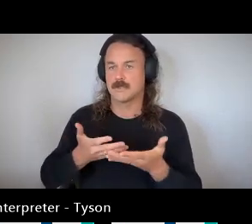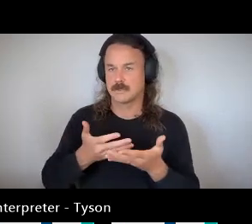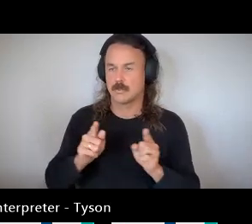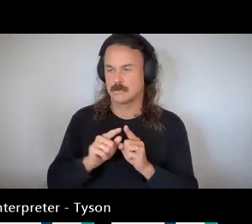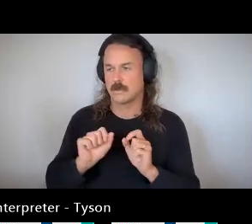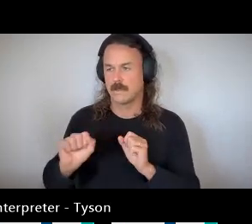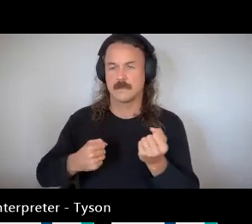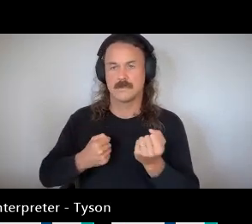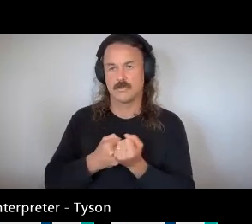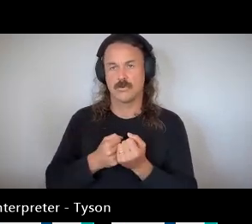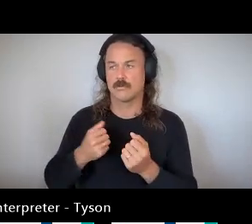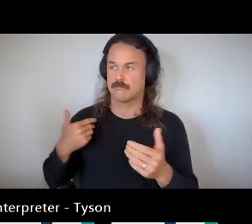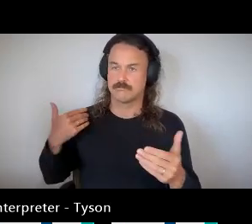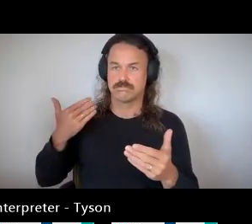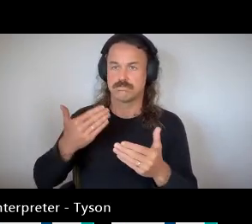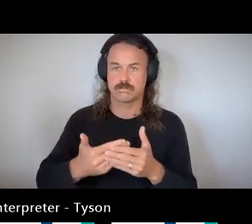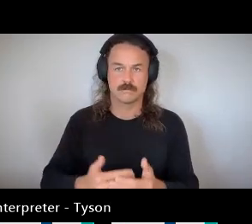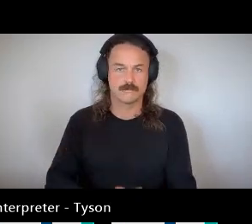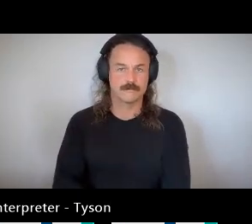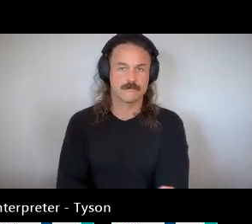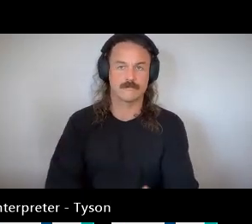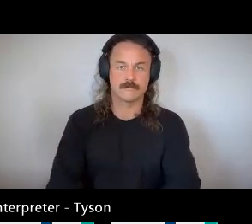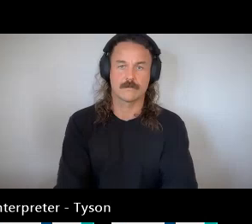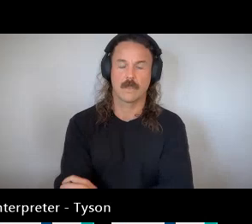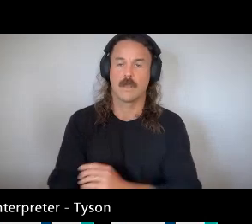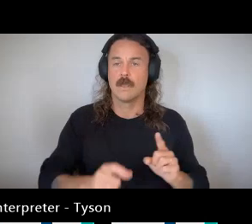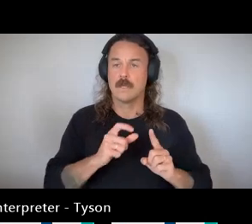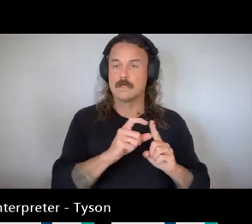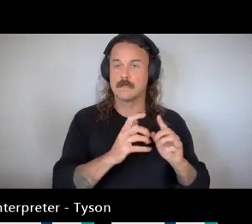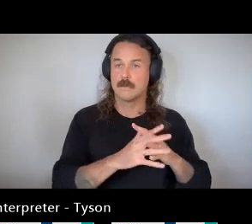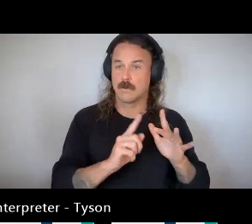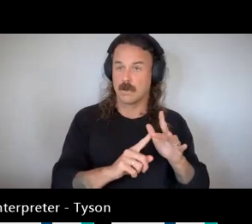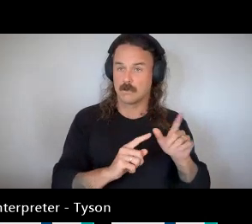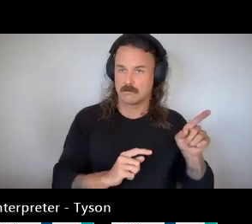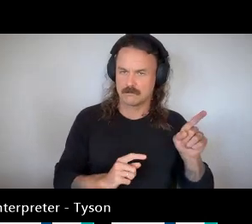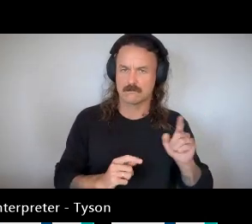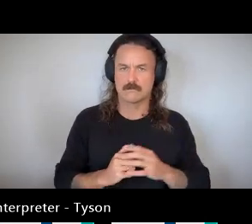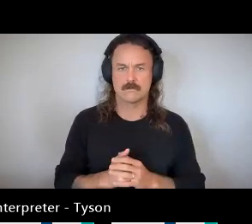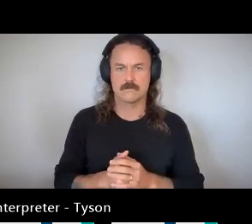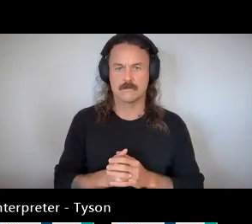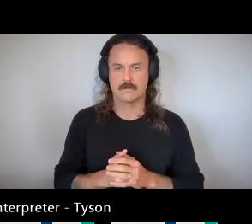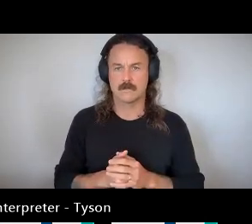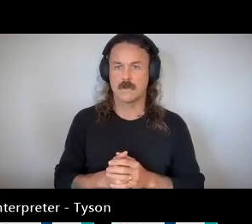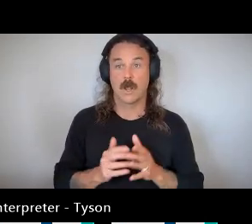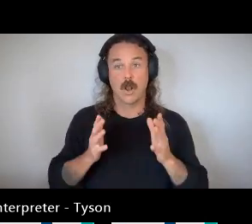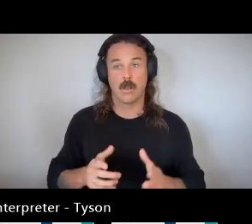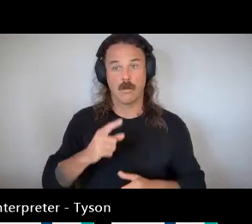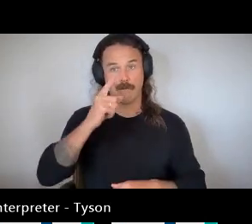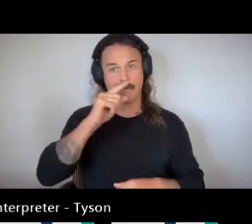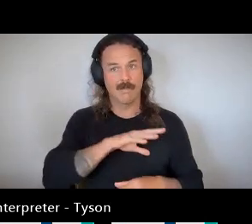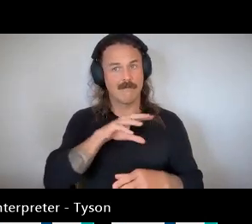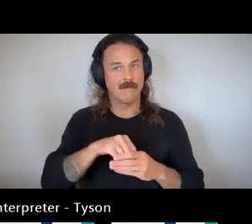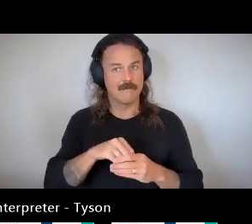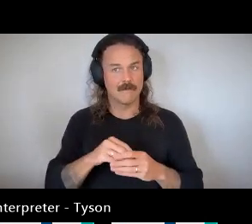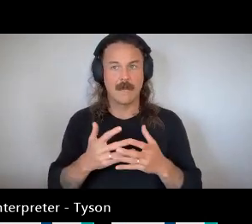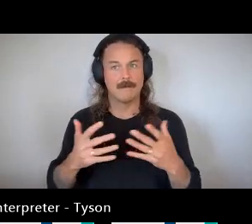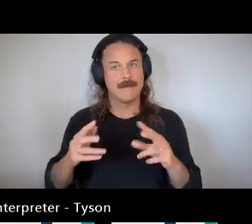Okay, so the Disability Wellbeing Index came about from lots of collective effort, and that also included a large research